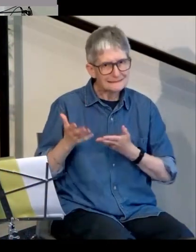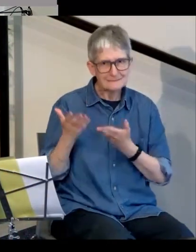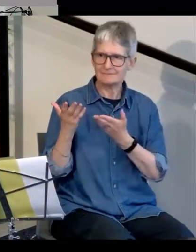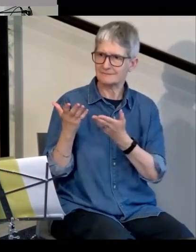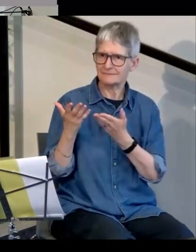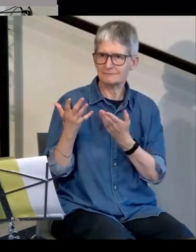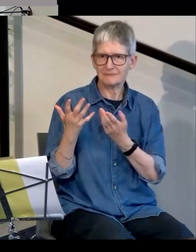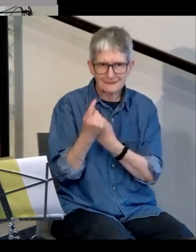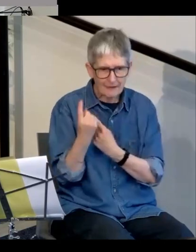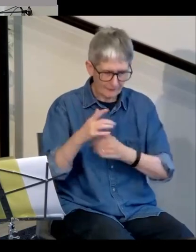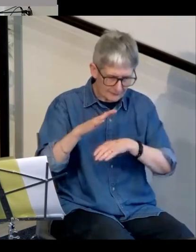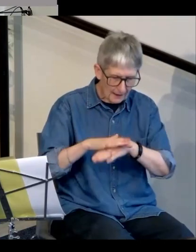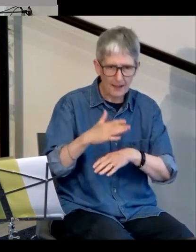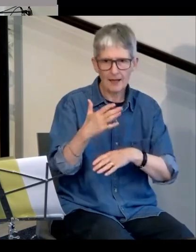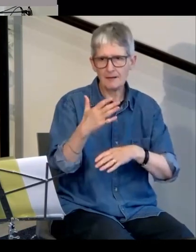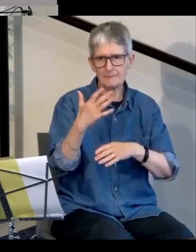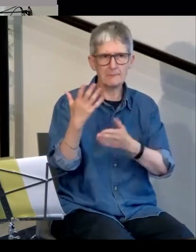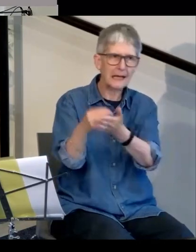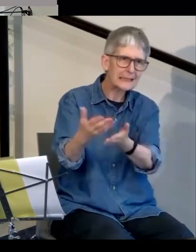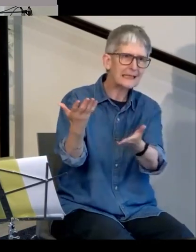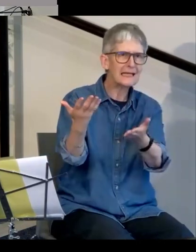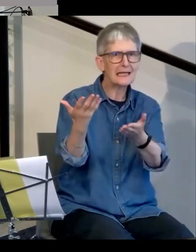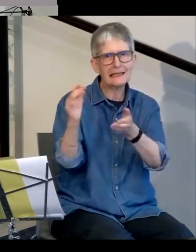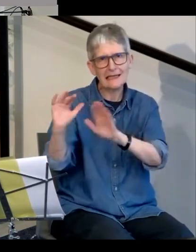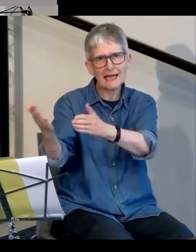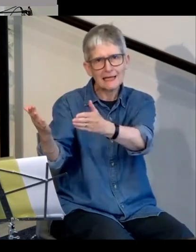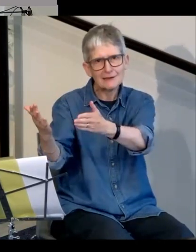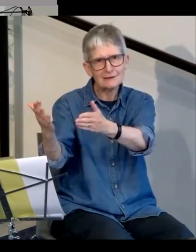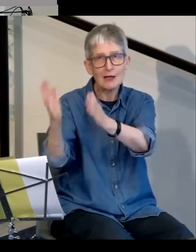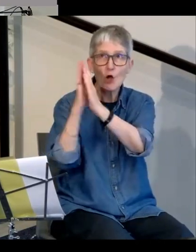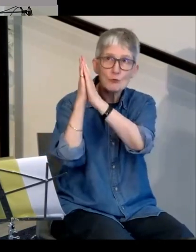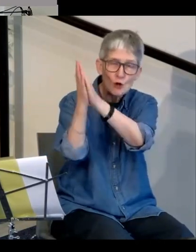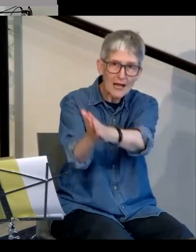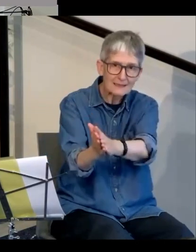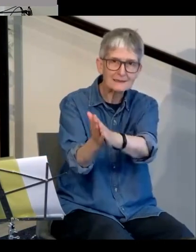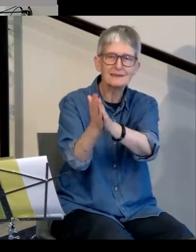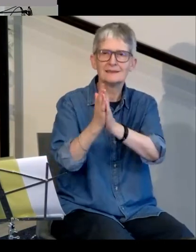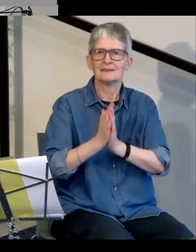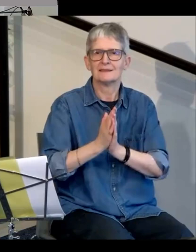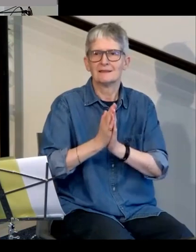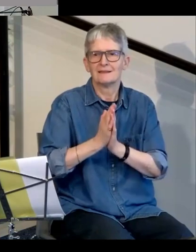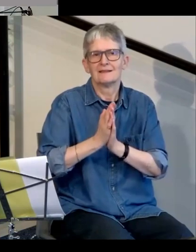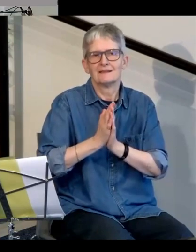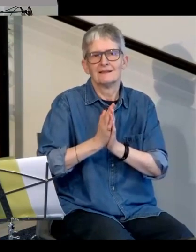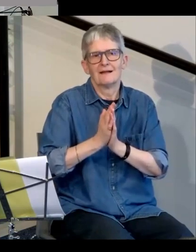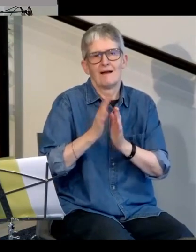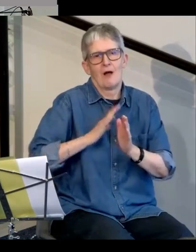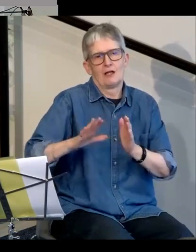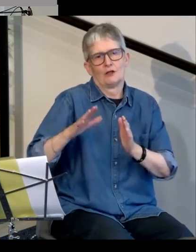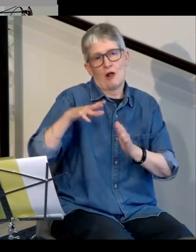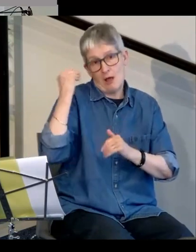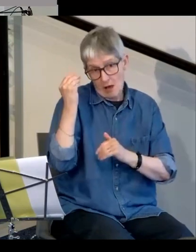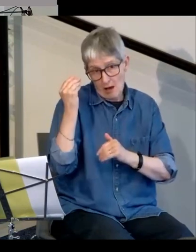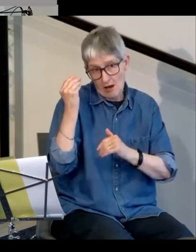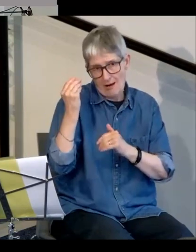myself, my time, my money, my gifts, my prayers. This is where I want to learn. This is where I